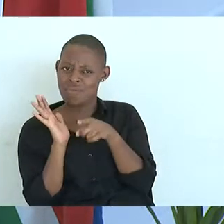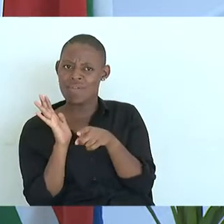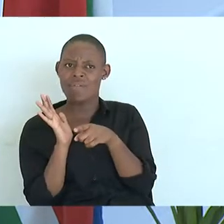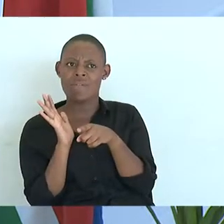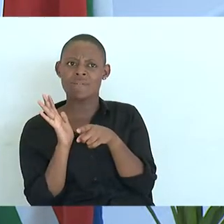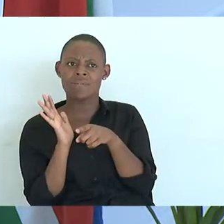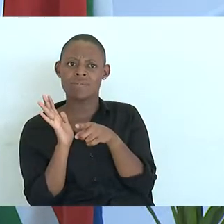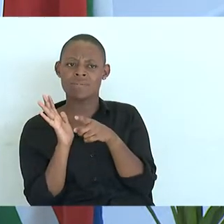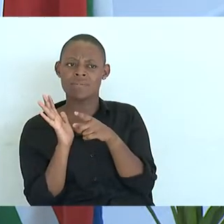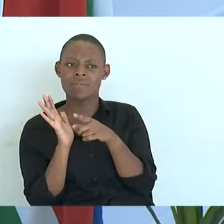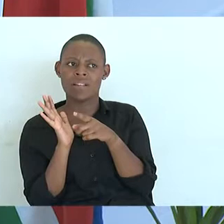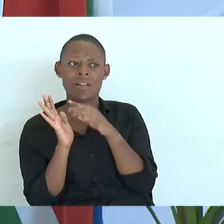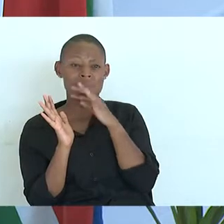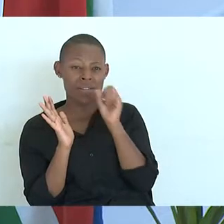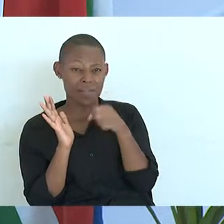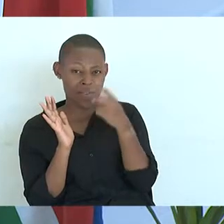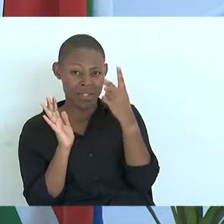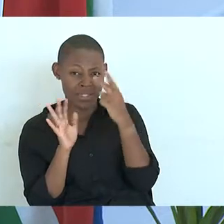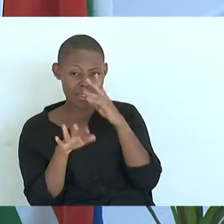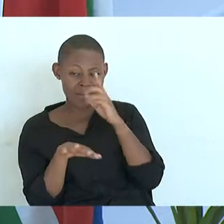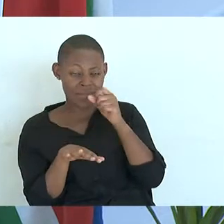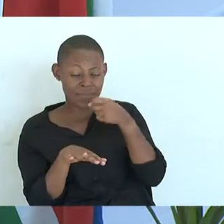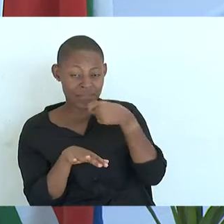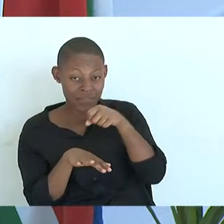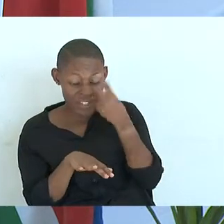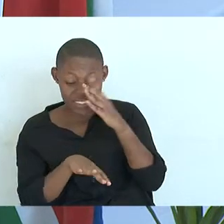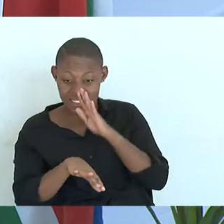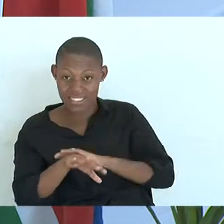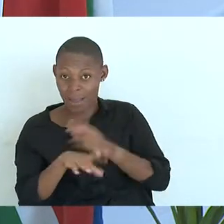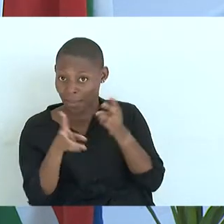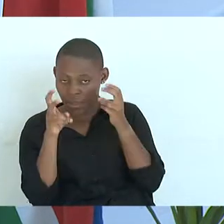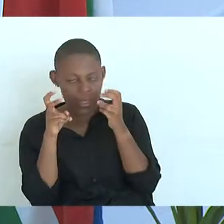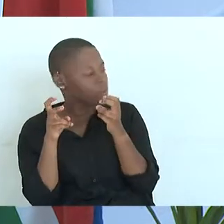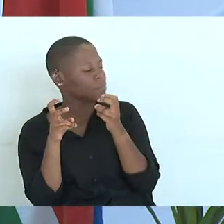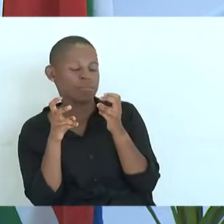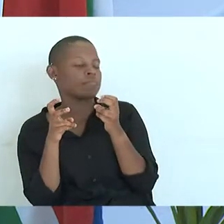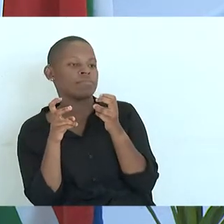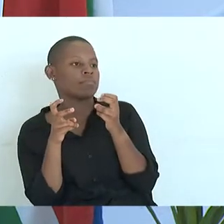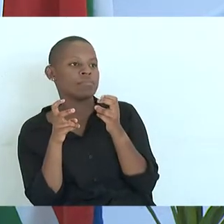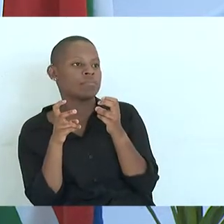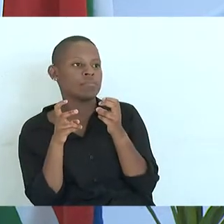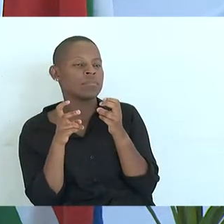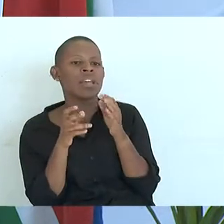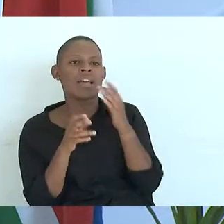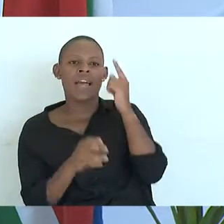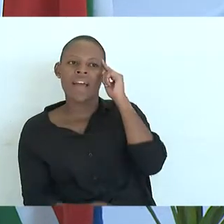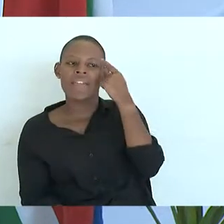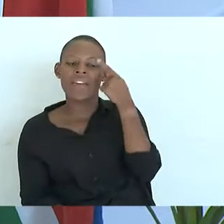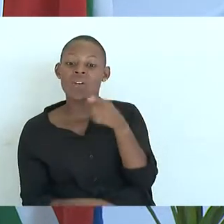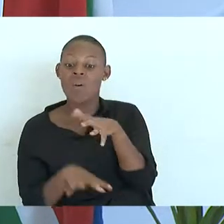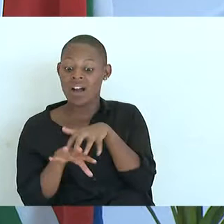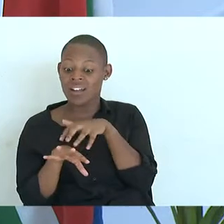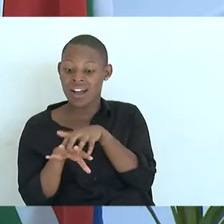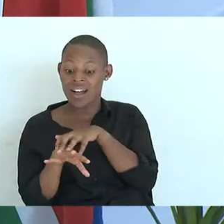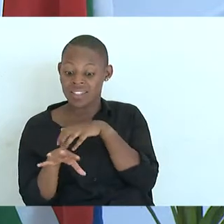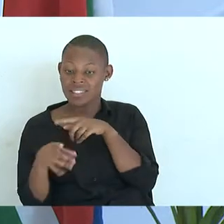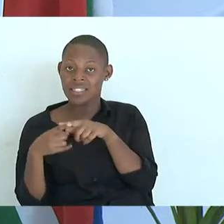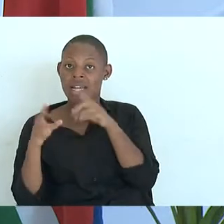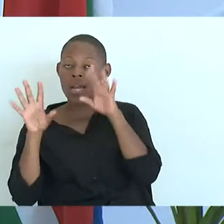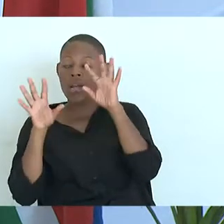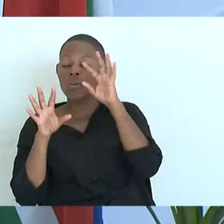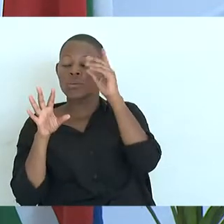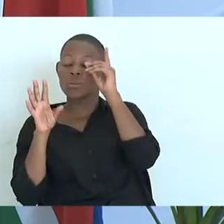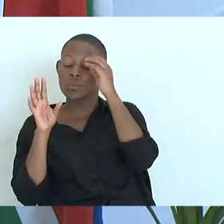isikhalo kokuqala sengeke ngathi ukuyizwa. Ngicabanga ukuthi ngizocela u-agriculture no-department